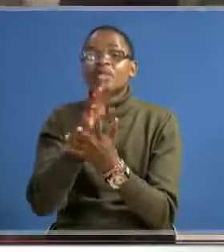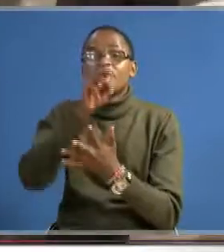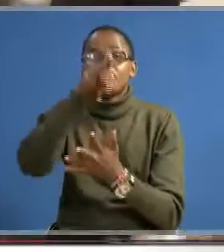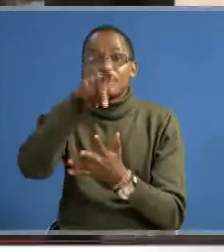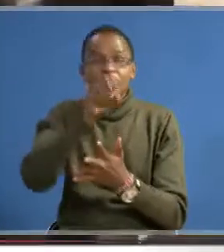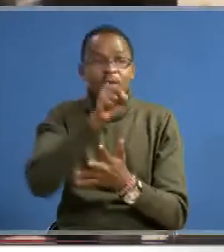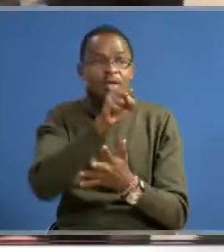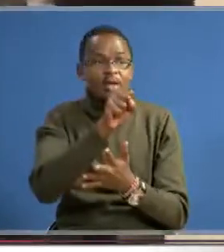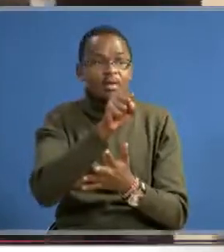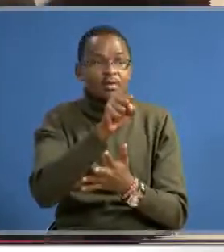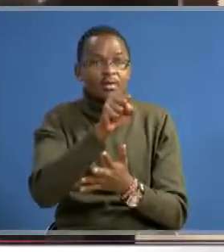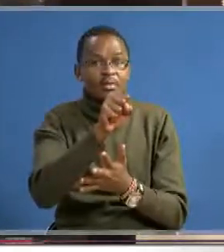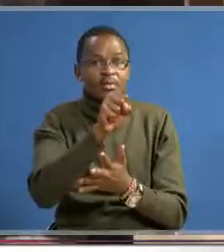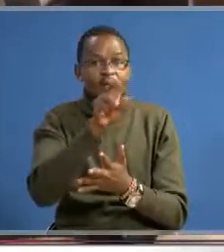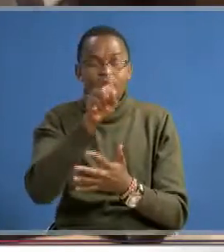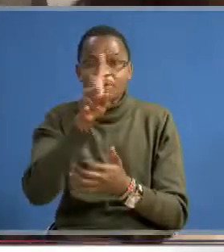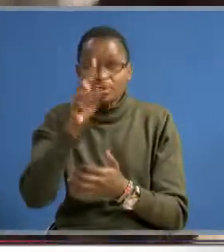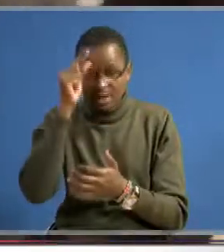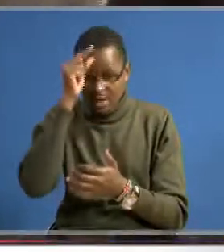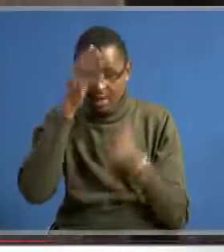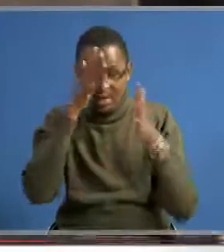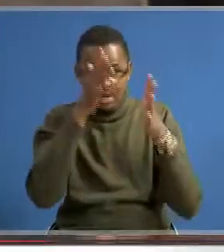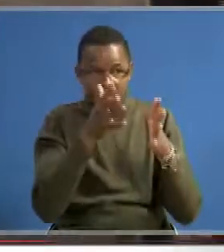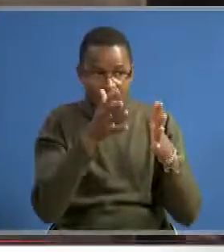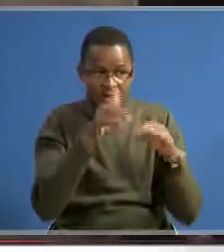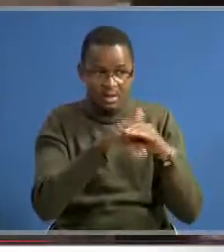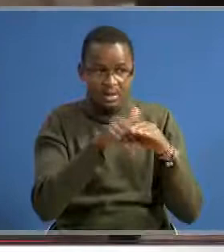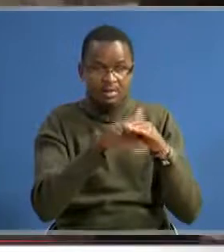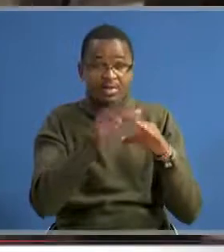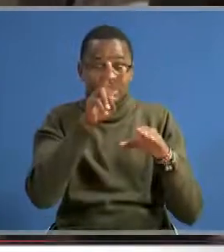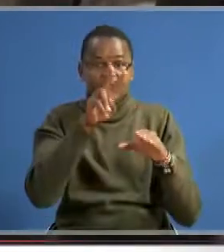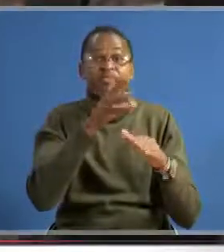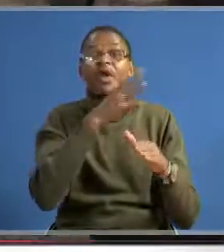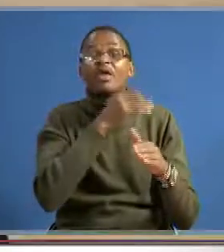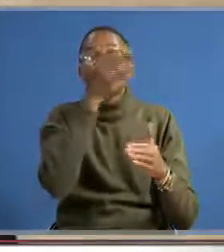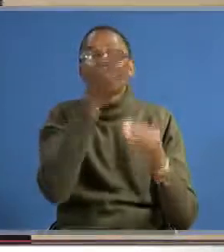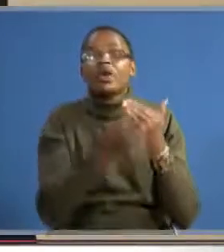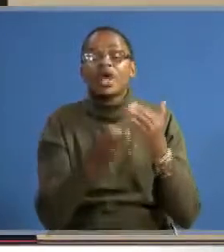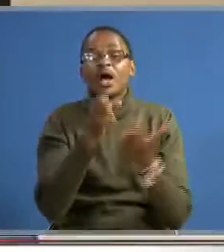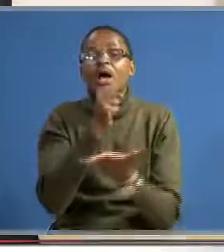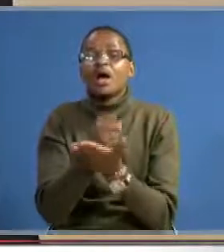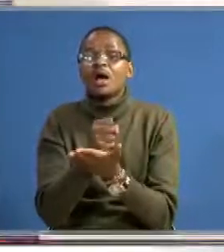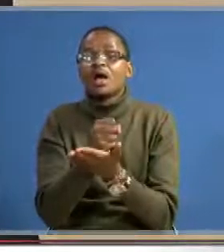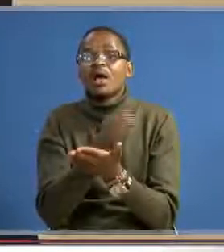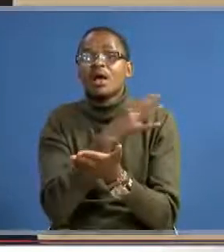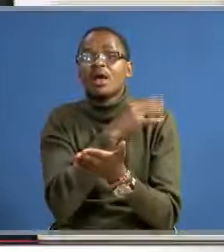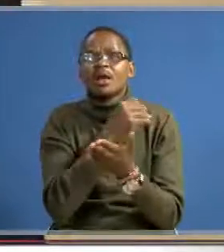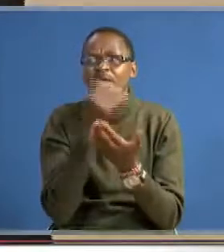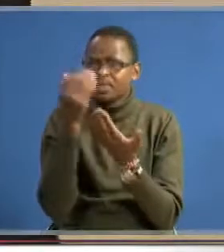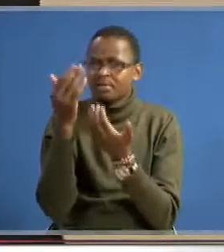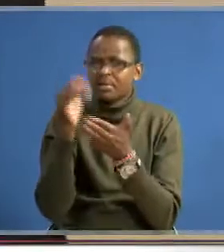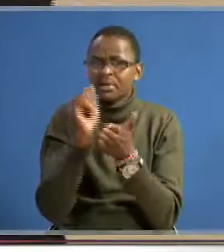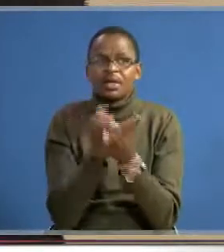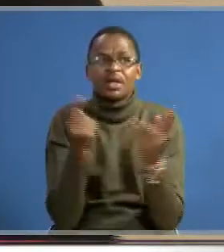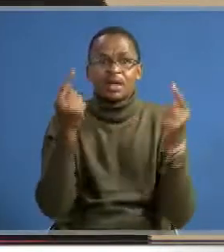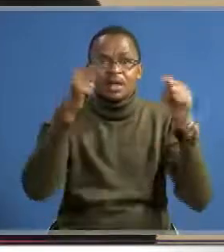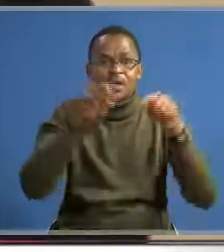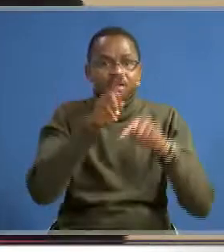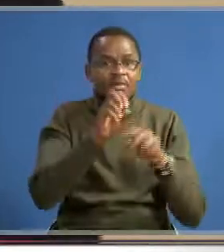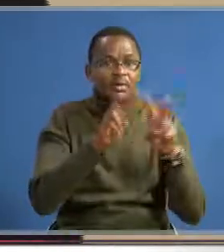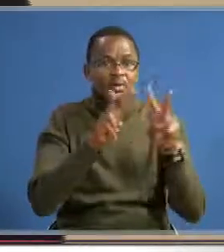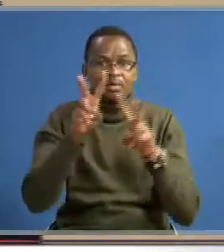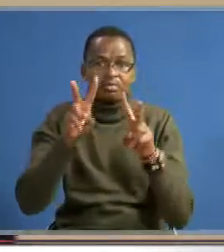parliament. As it is, 21 governors are in their second and final term in office, and it is expected that come